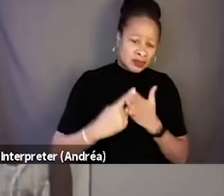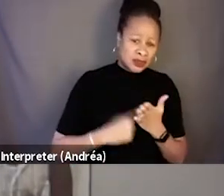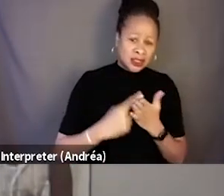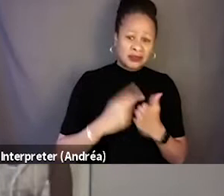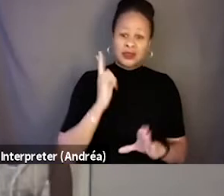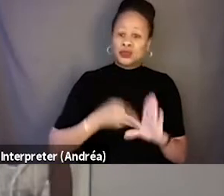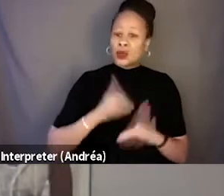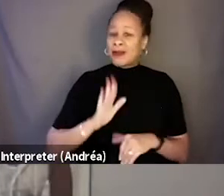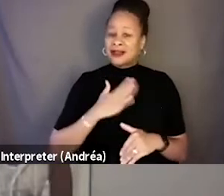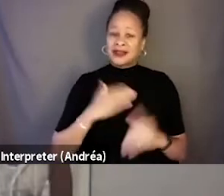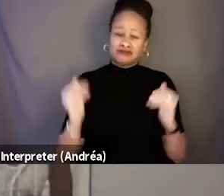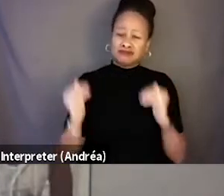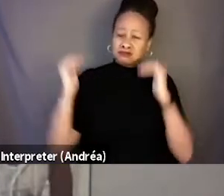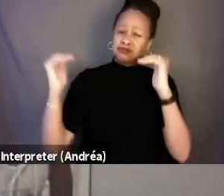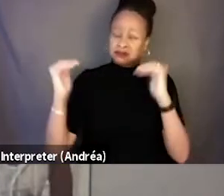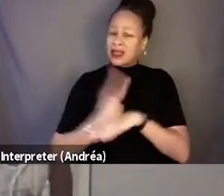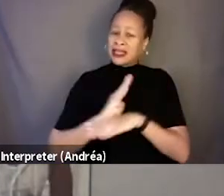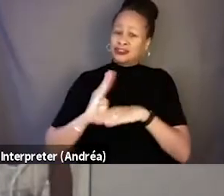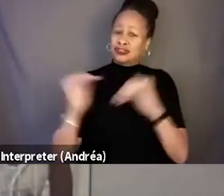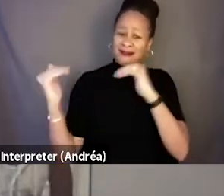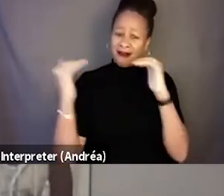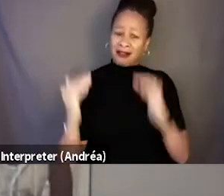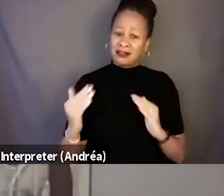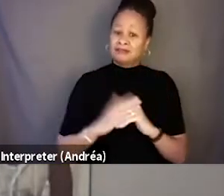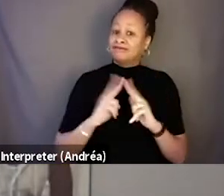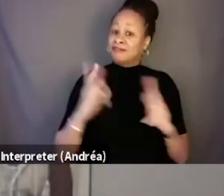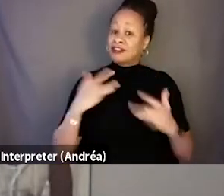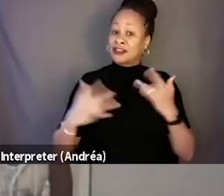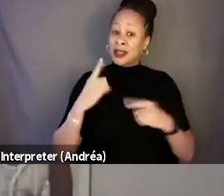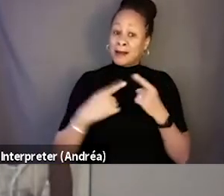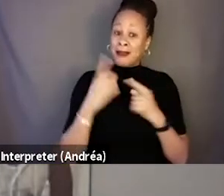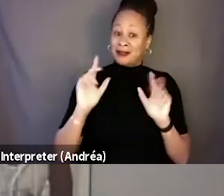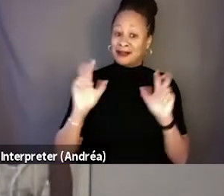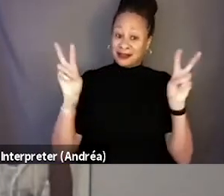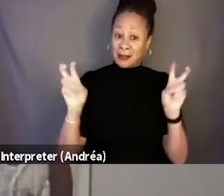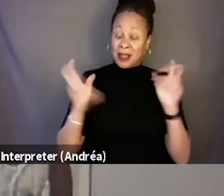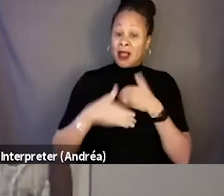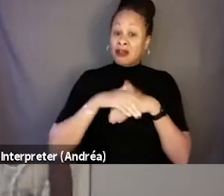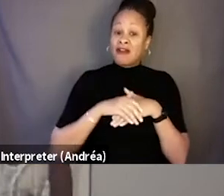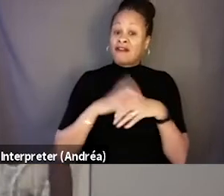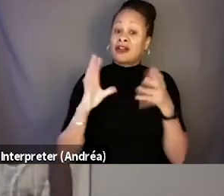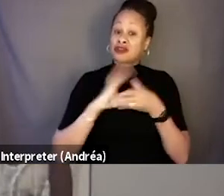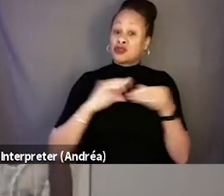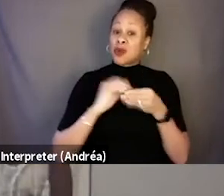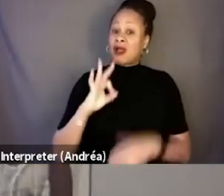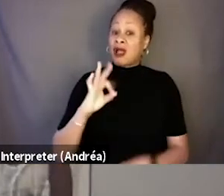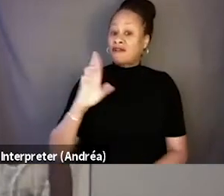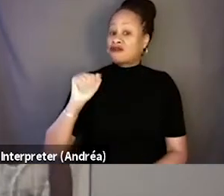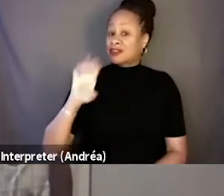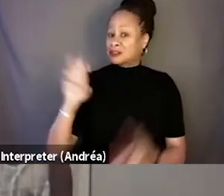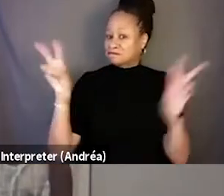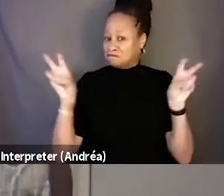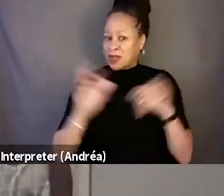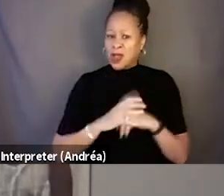by some of our esteemed industry colleagues, and I'm very excited about our topic. We're covering the story of race, where we're going to take a look